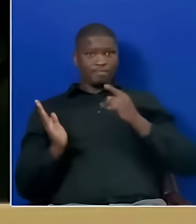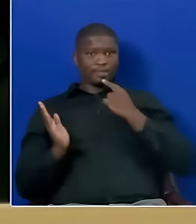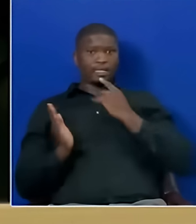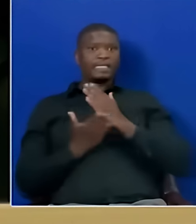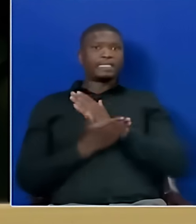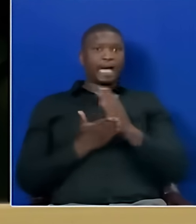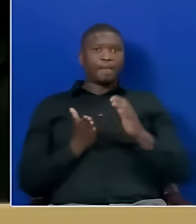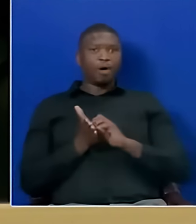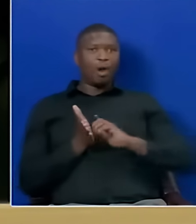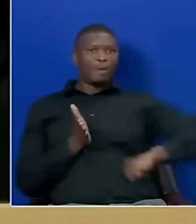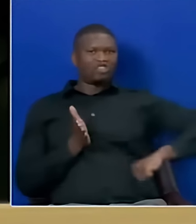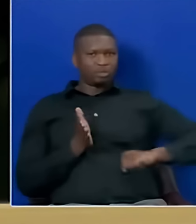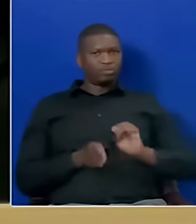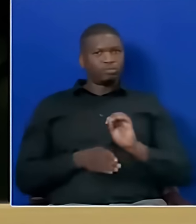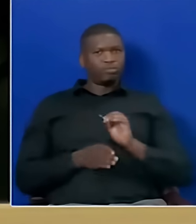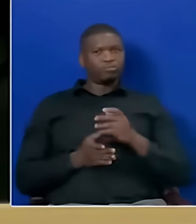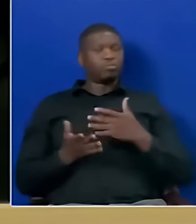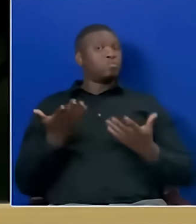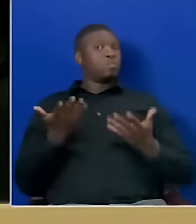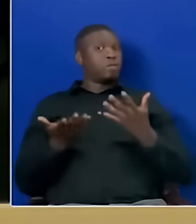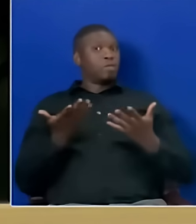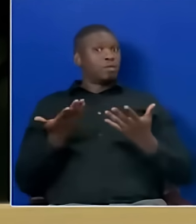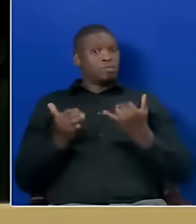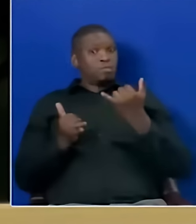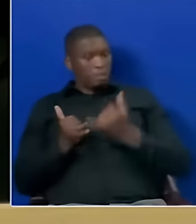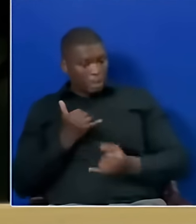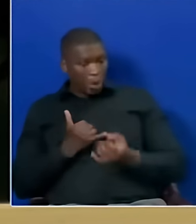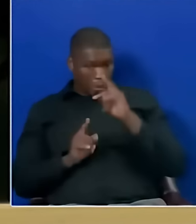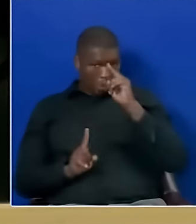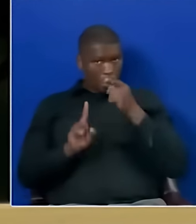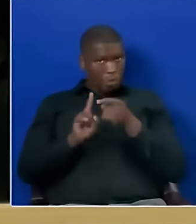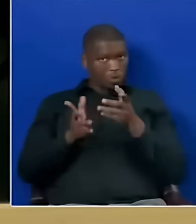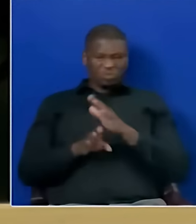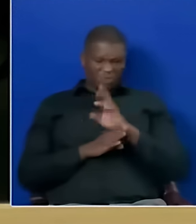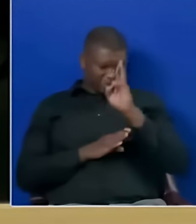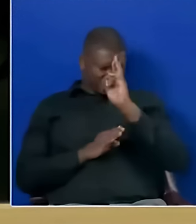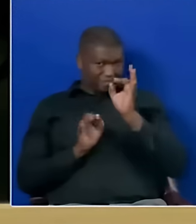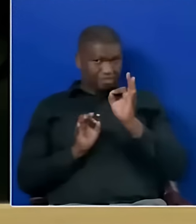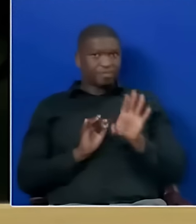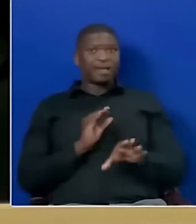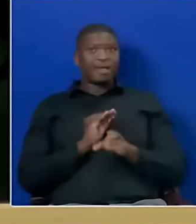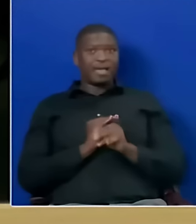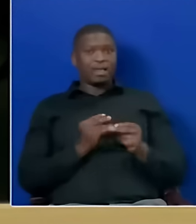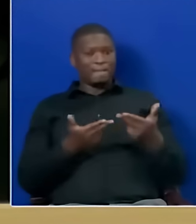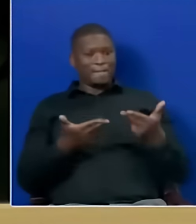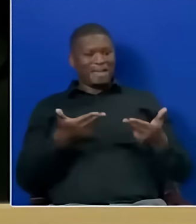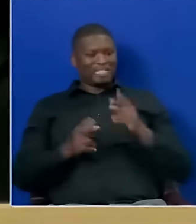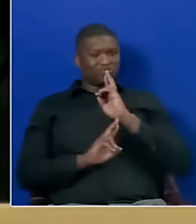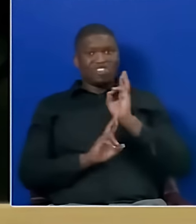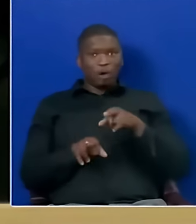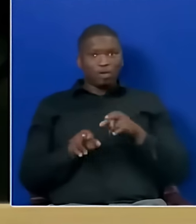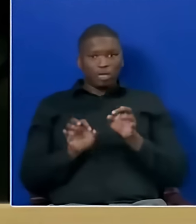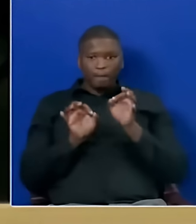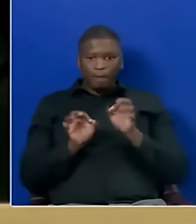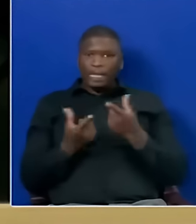either deliberate or negligent, I cannot remember. And the ballistics reports were not done properly. Hence, it